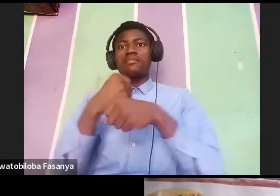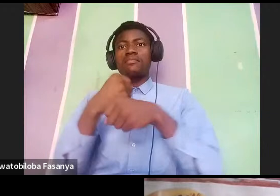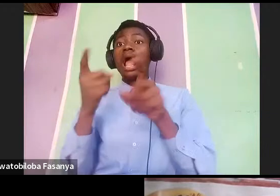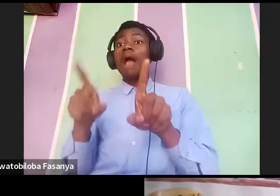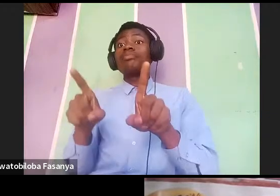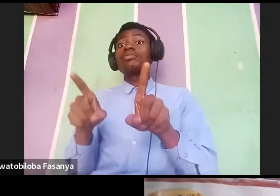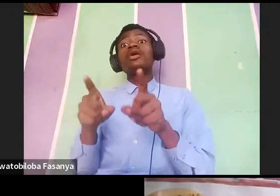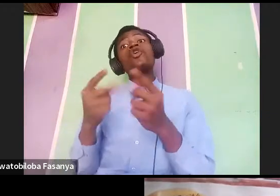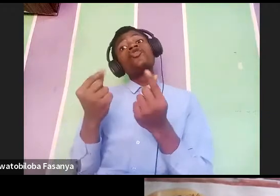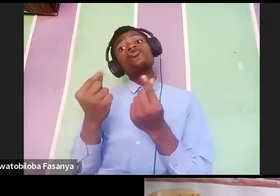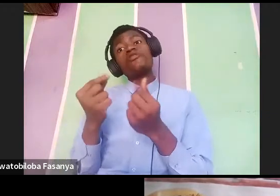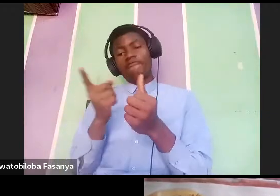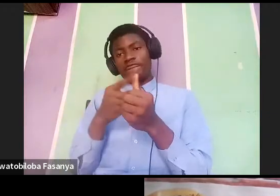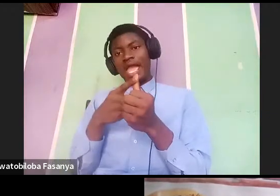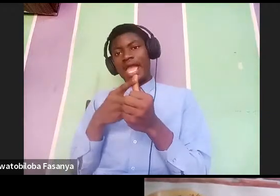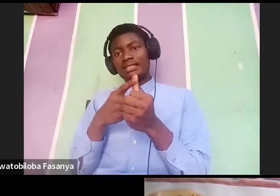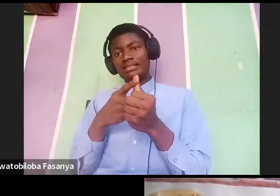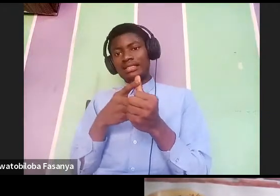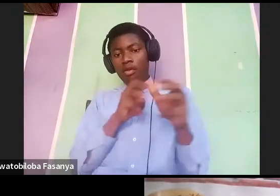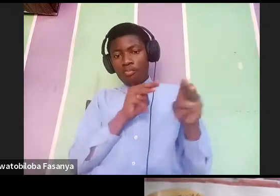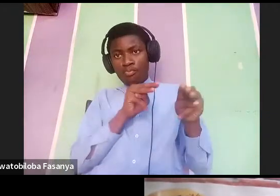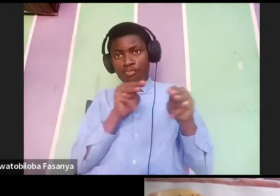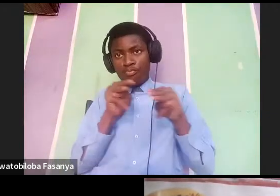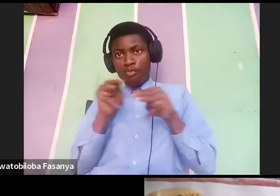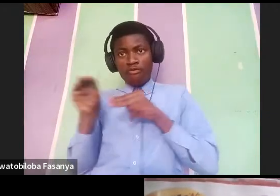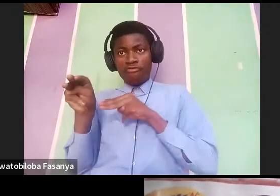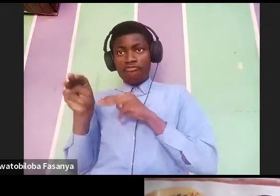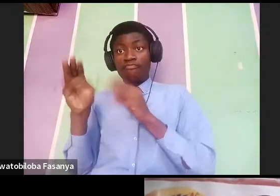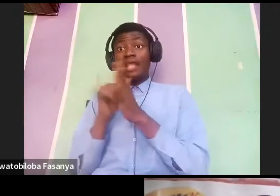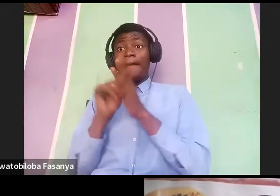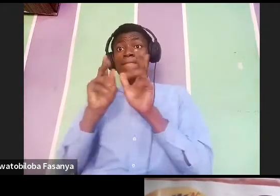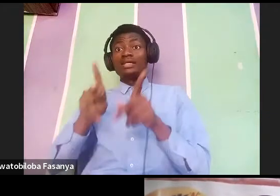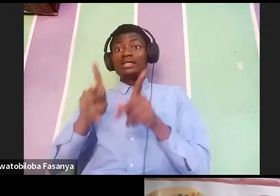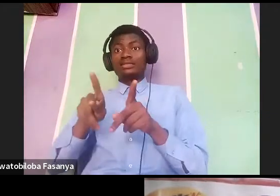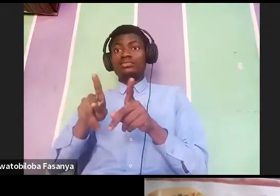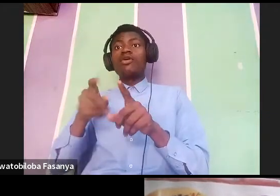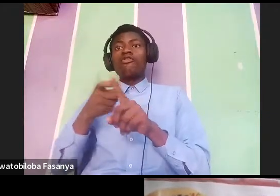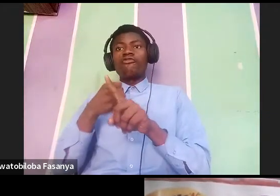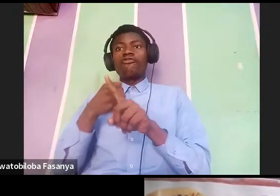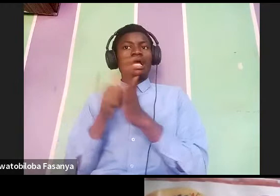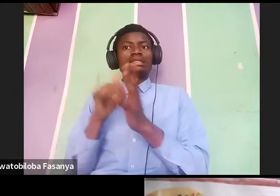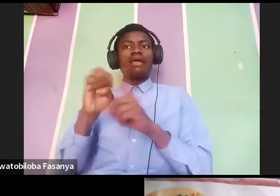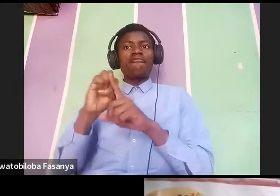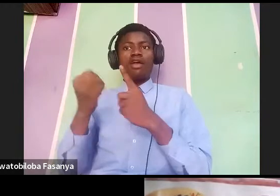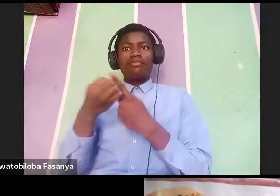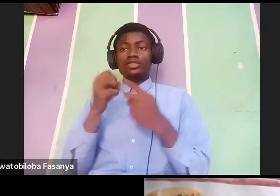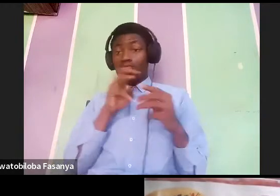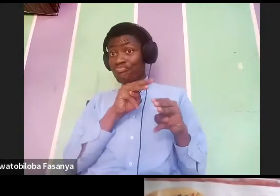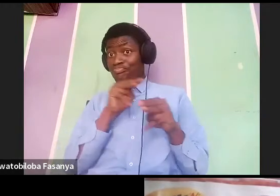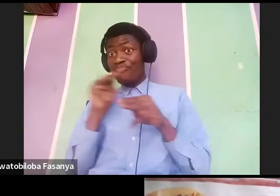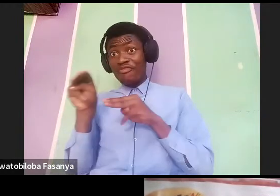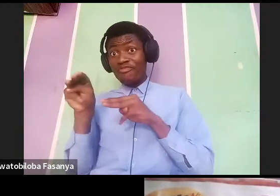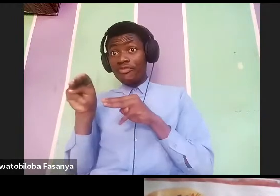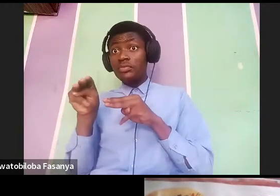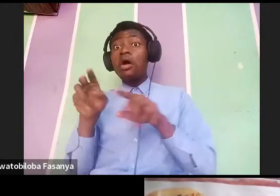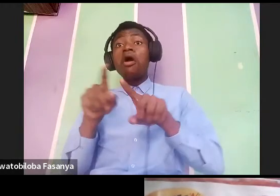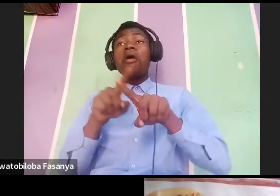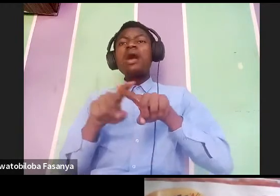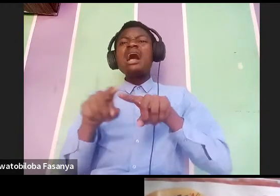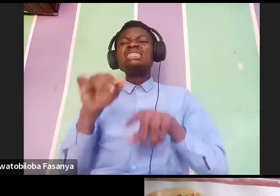that environment immediately. They lose the clothing. But if we are not able, after all this,